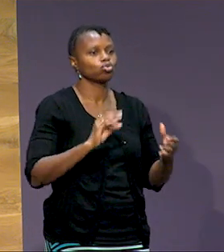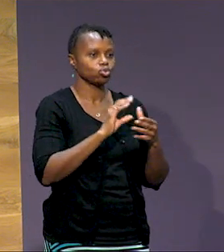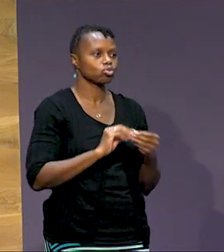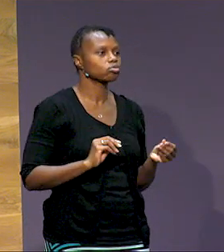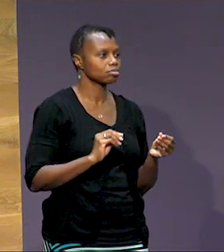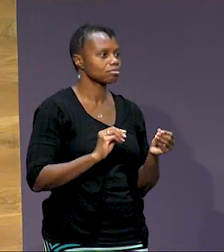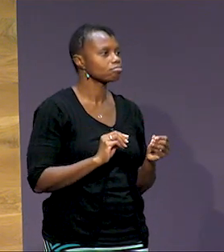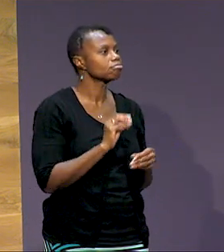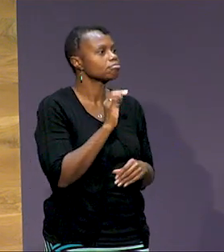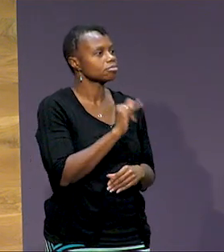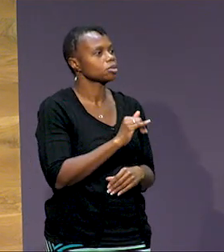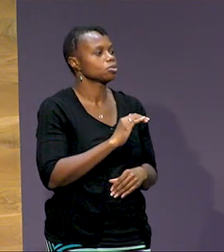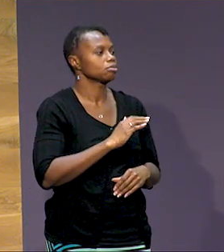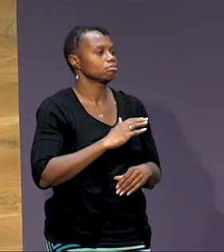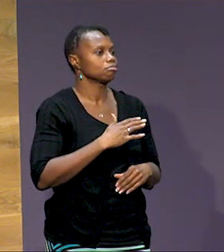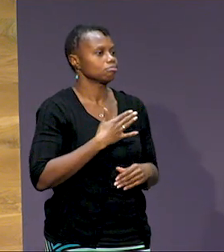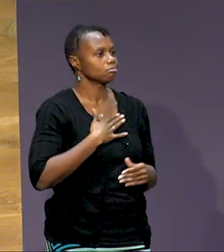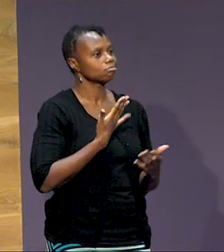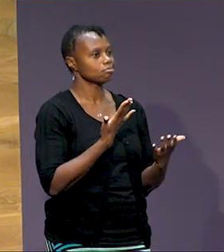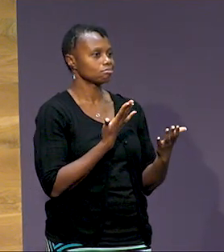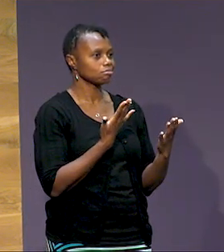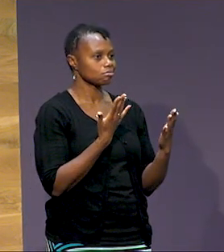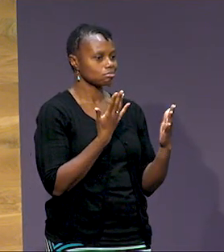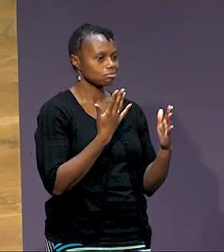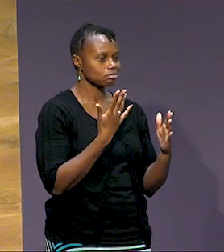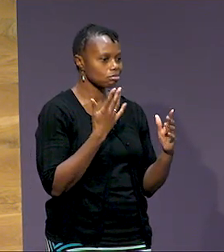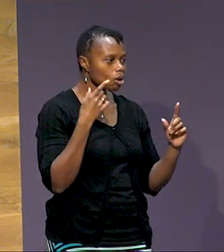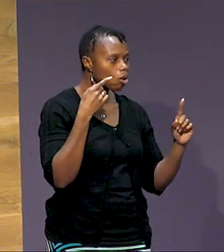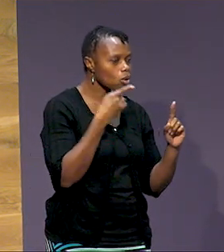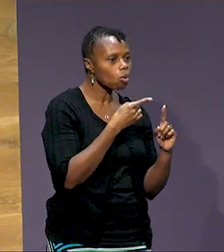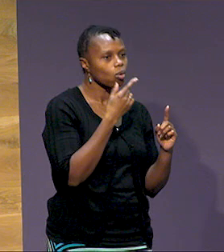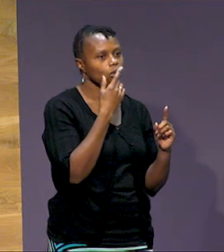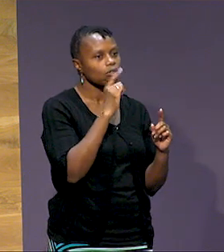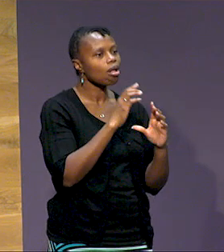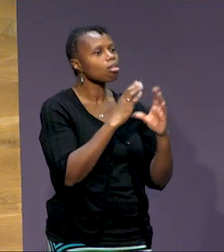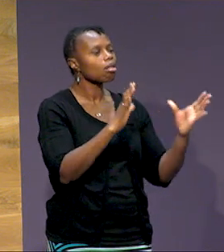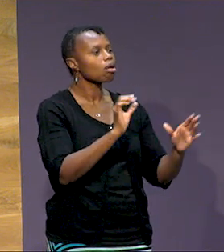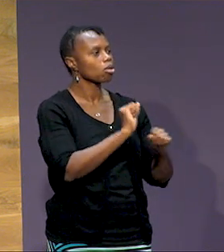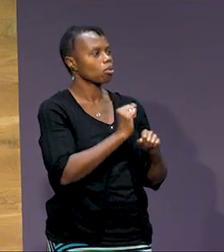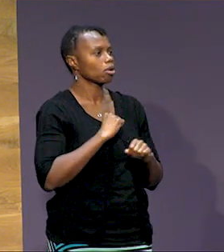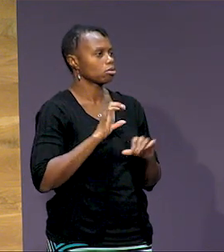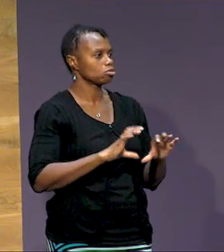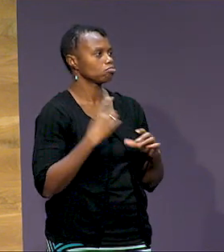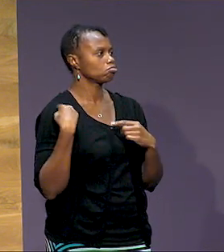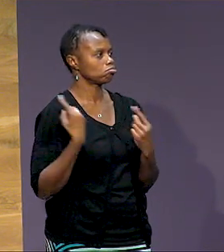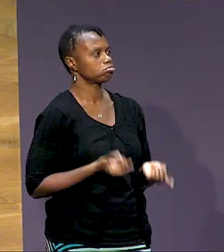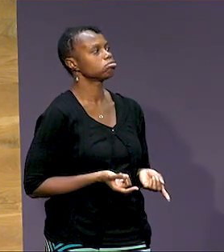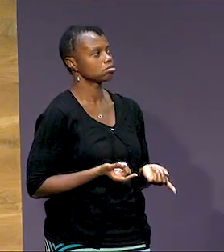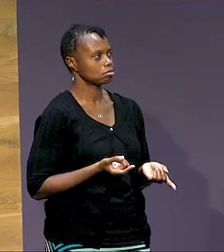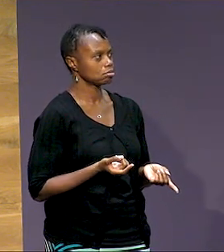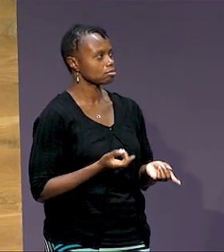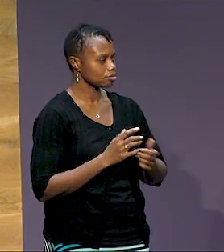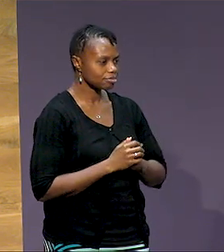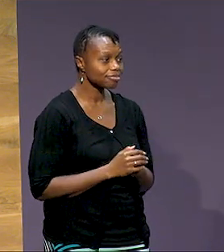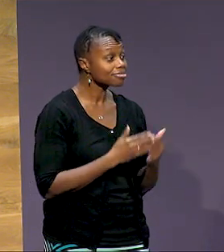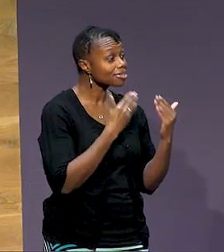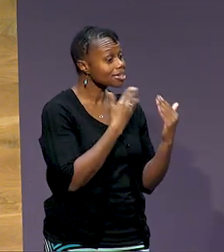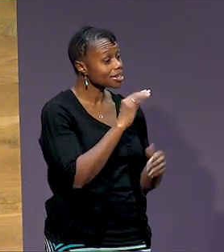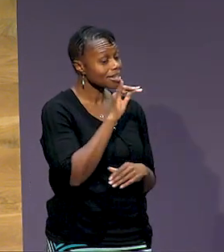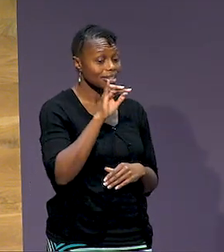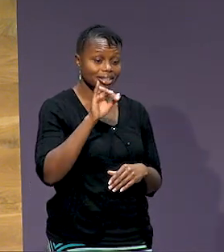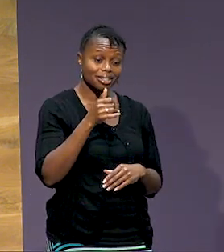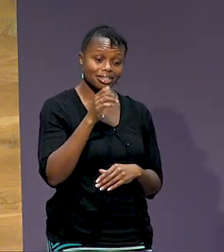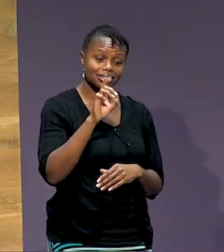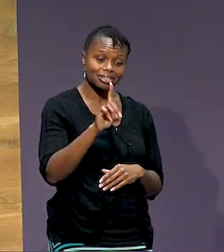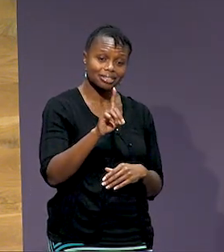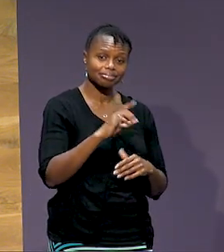the origin story of a lot of the work that I've done since then as well. Thanks, Jed. What